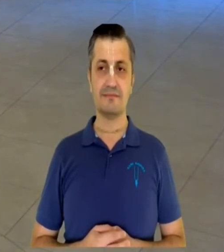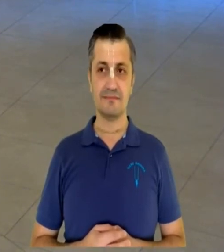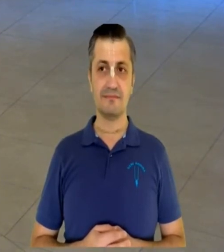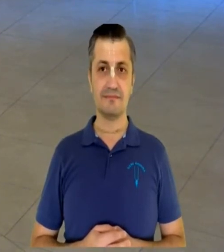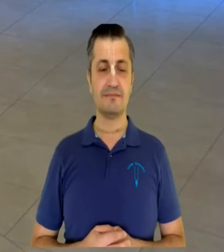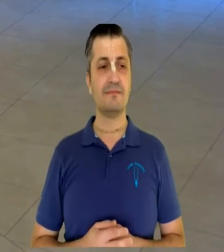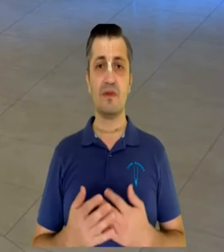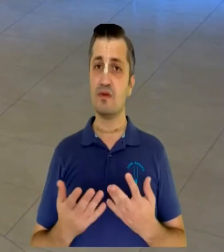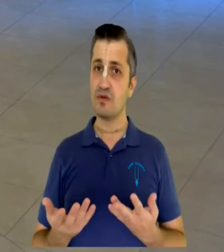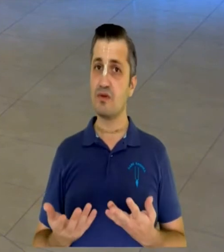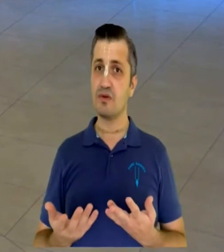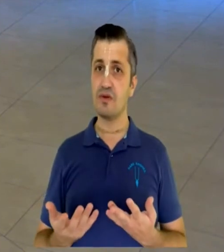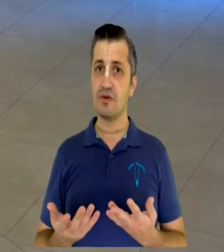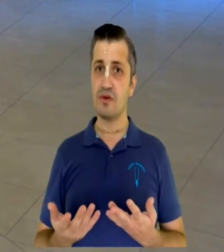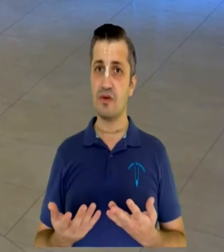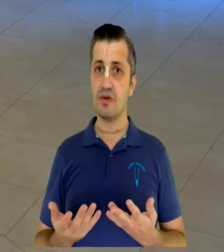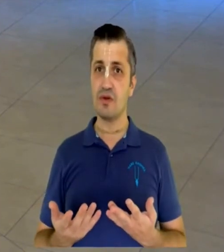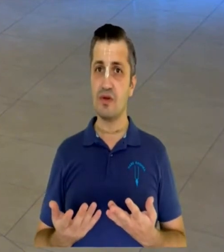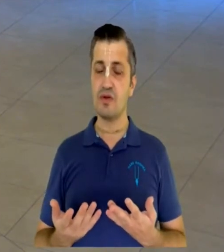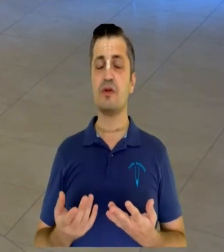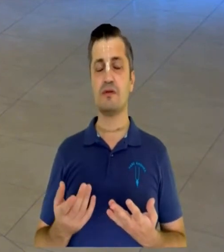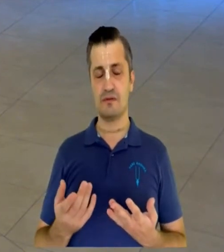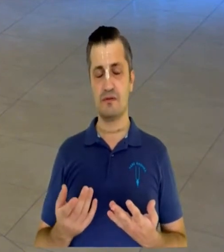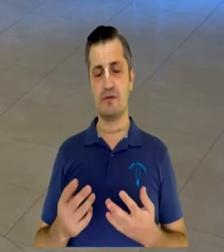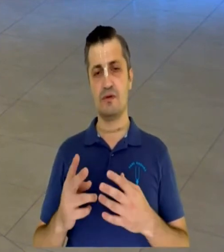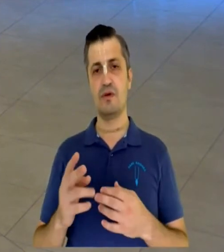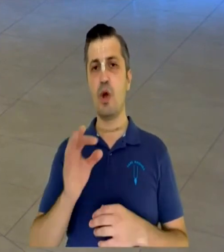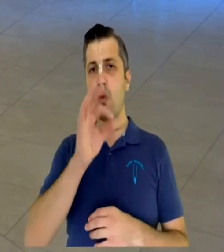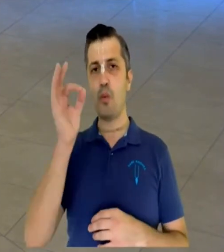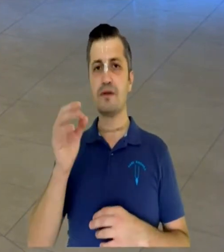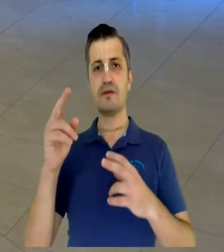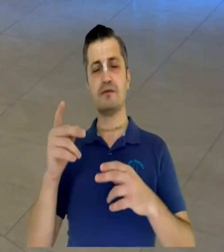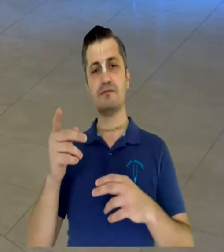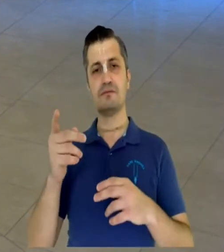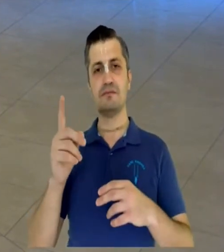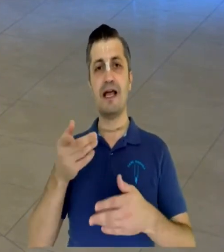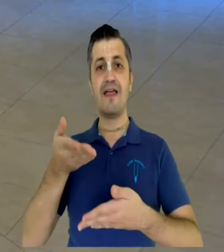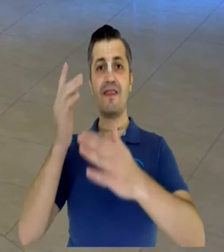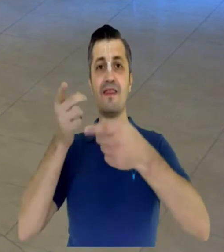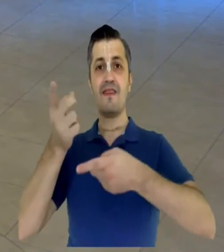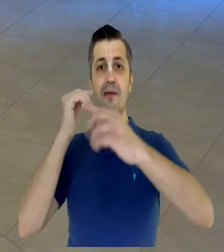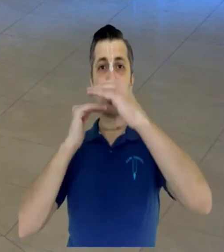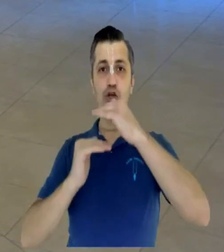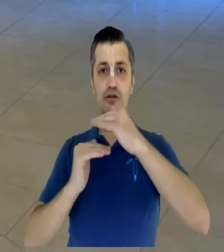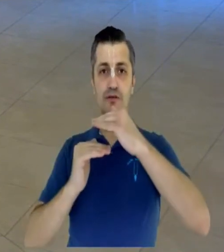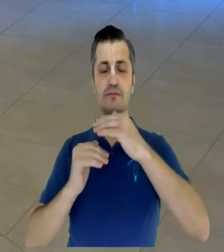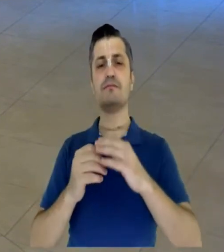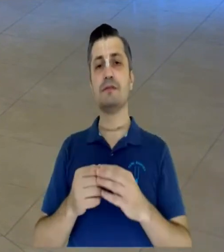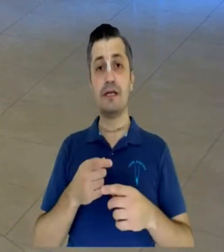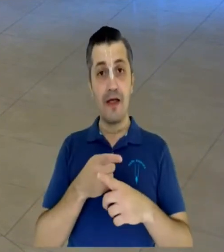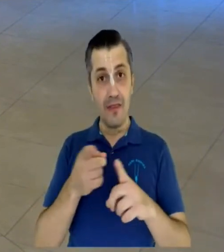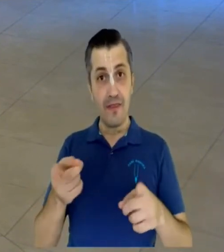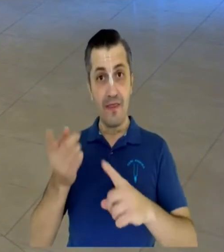So naturally, the demigods, they're servants of Lord Shri Krishna, and so in this day and